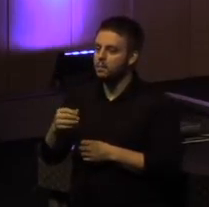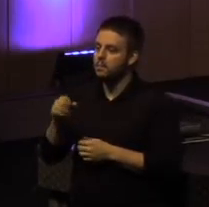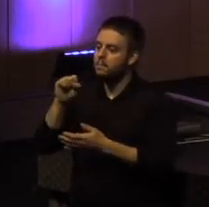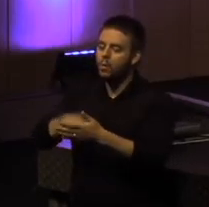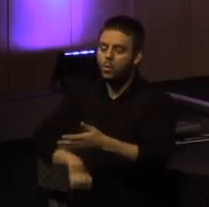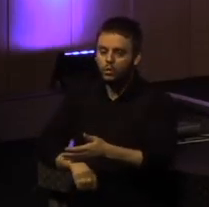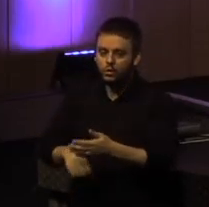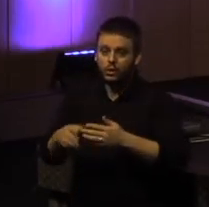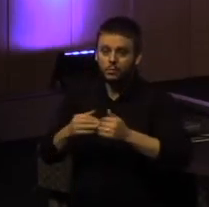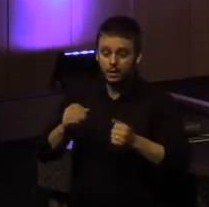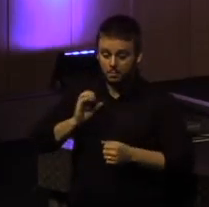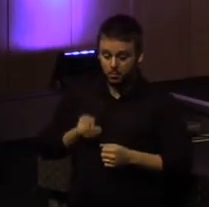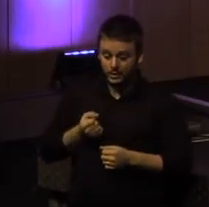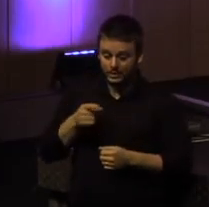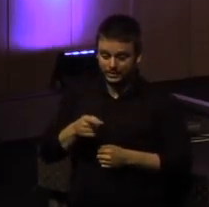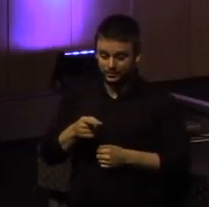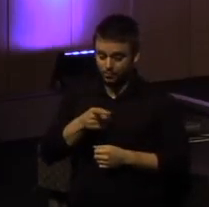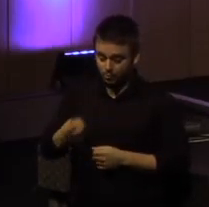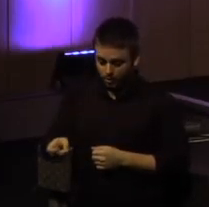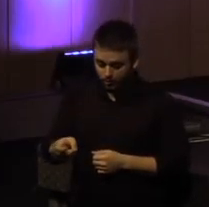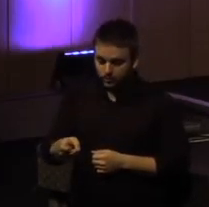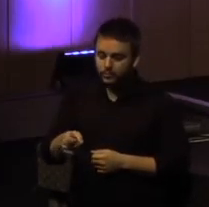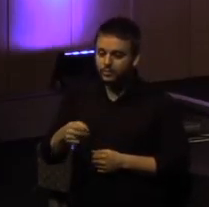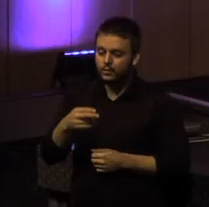They tried to tase him.